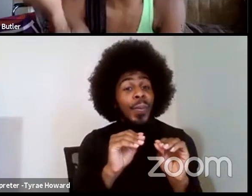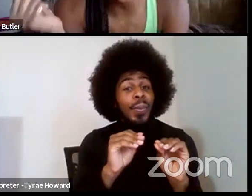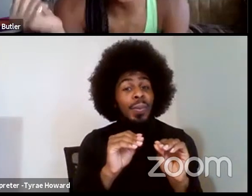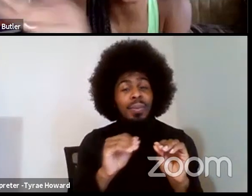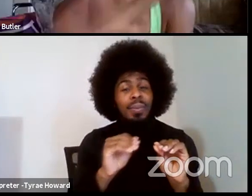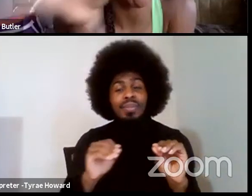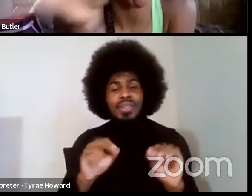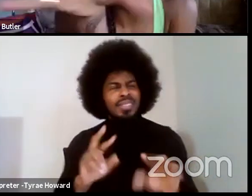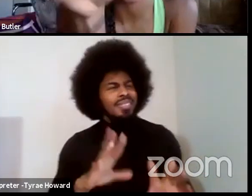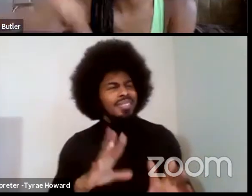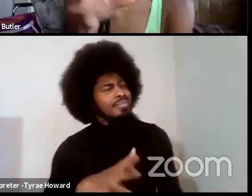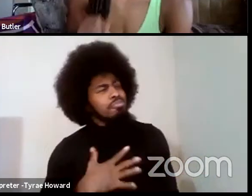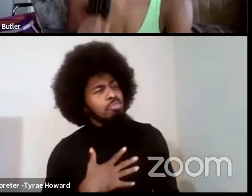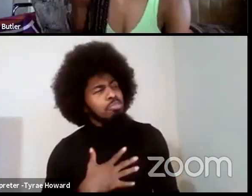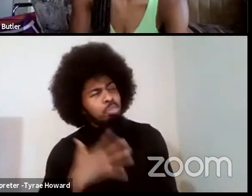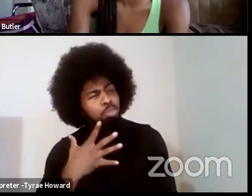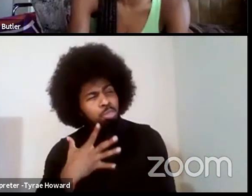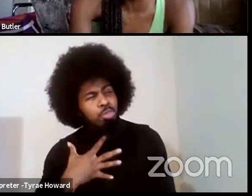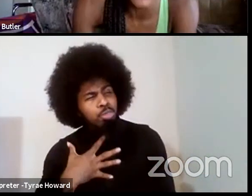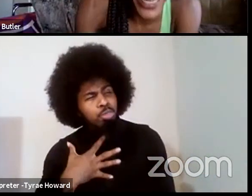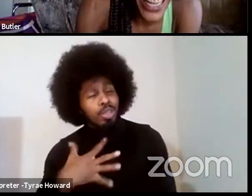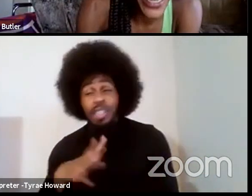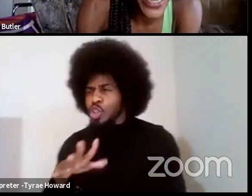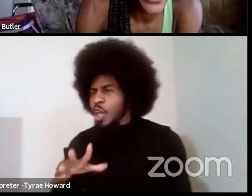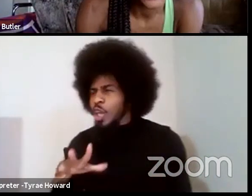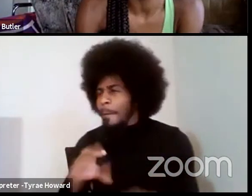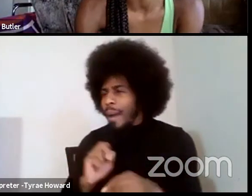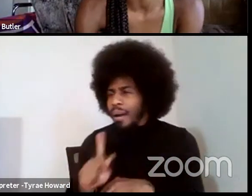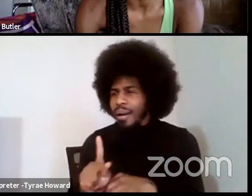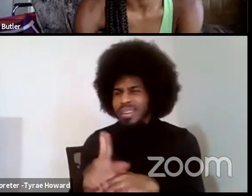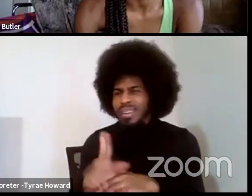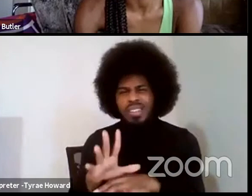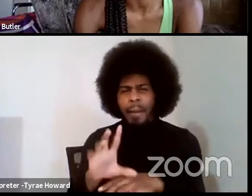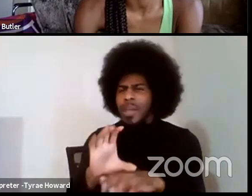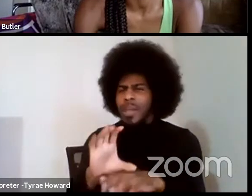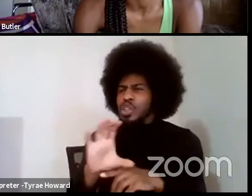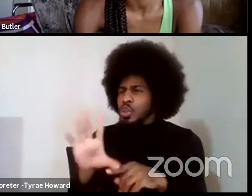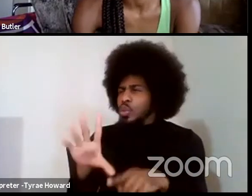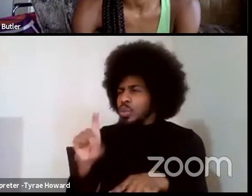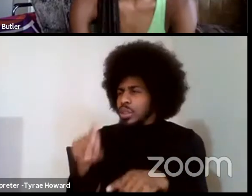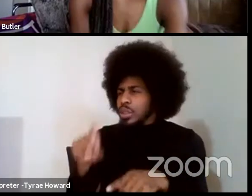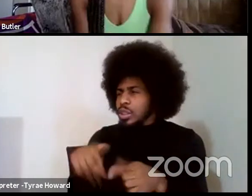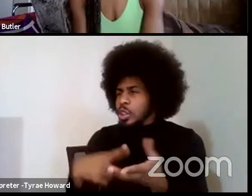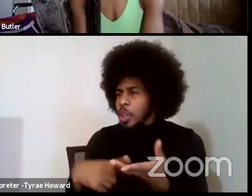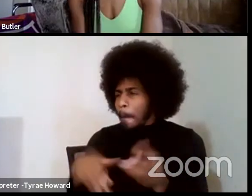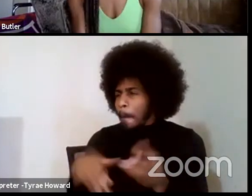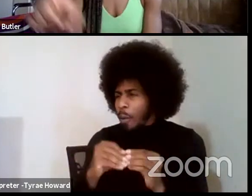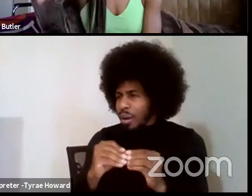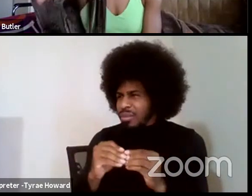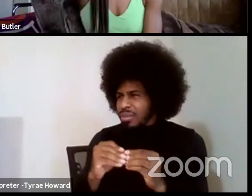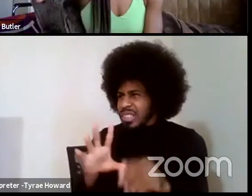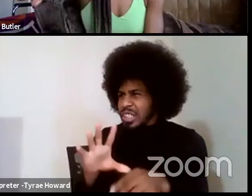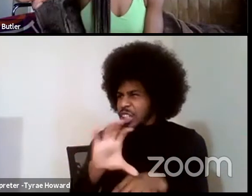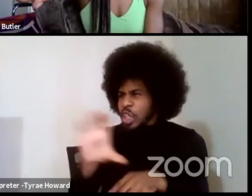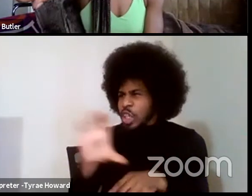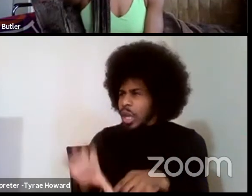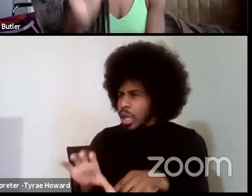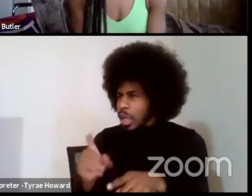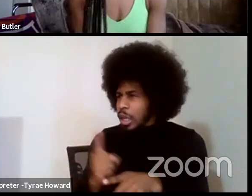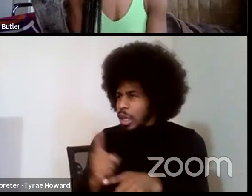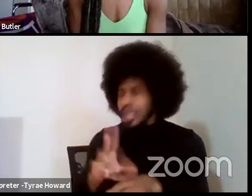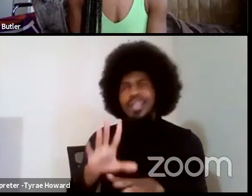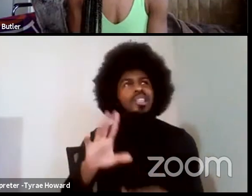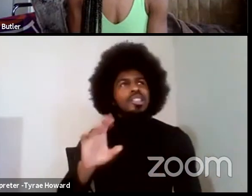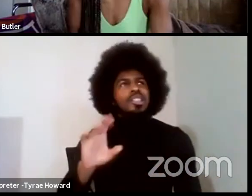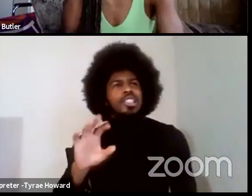Her coming back because you got to talk, what is it, Chicago? Well, yeah. We'll see. Well. Because Milwaukee is like a